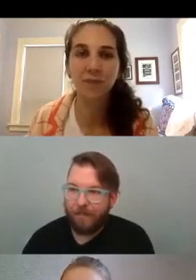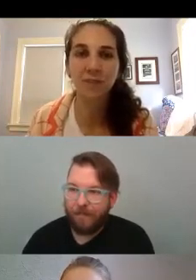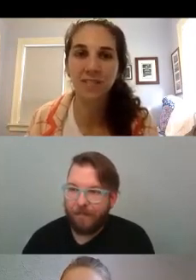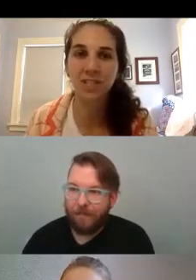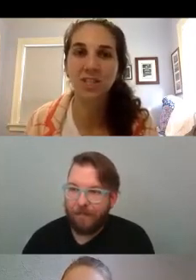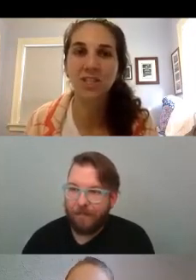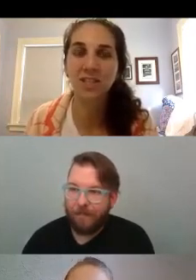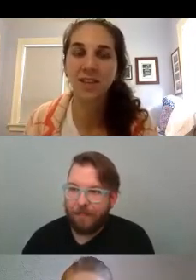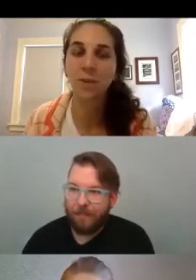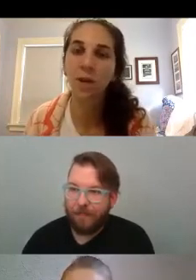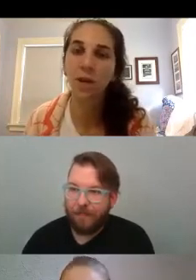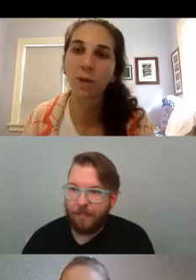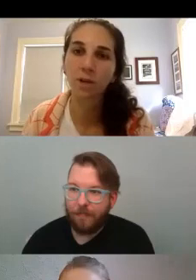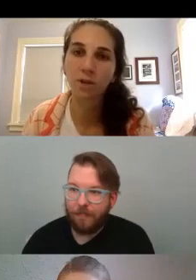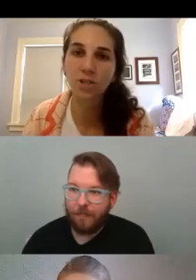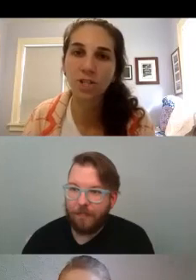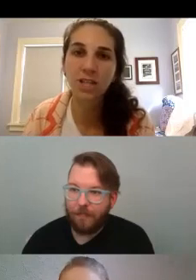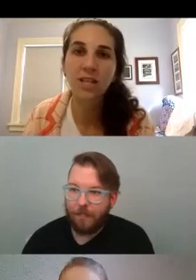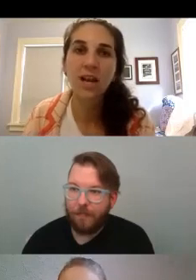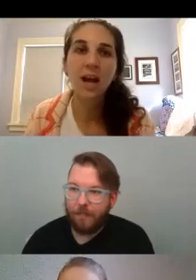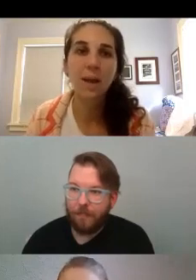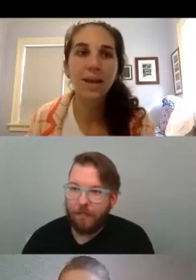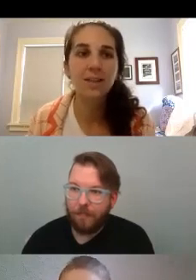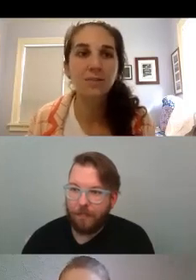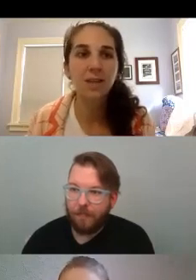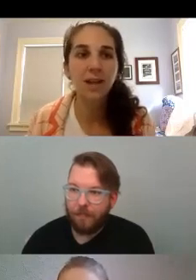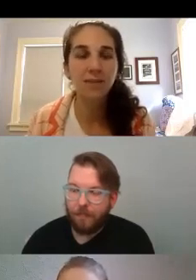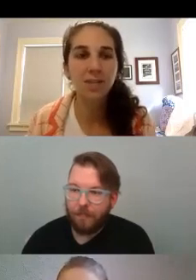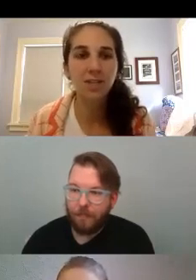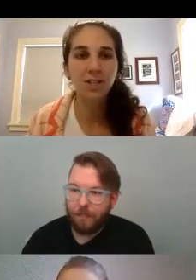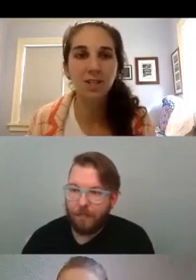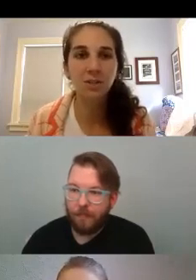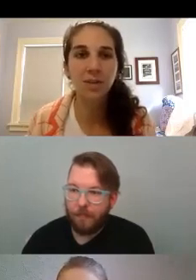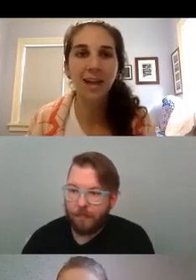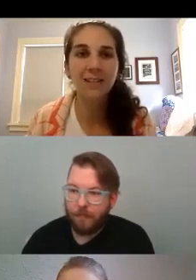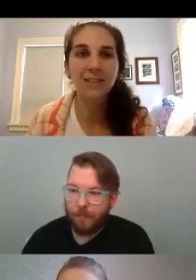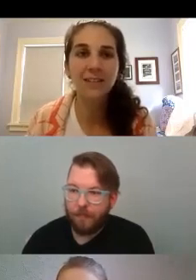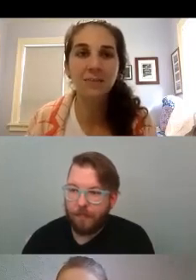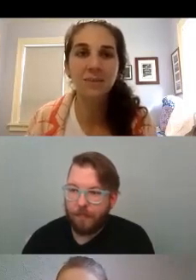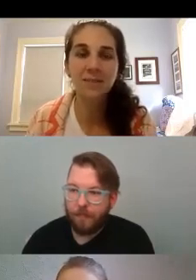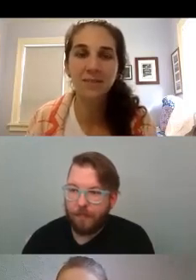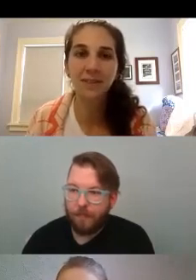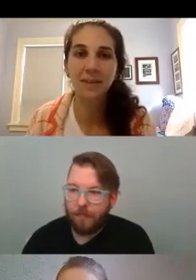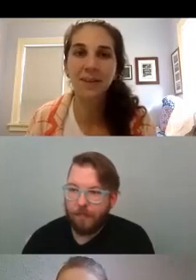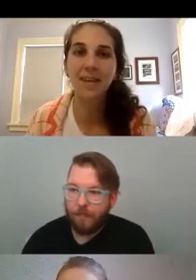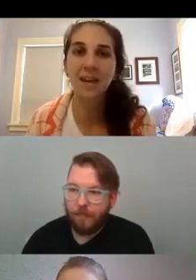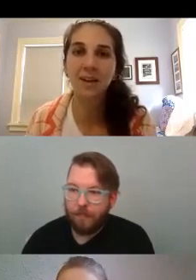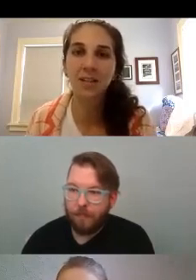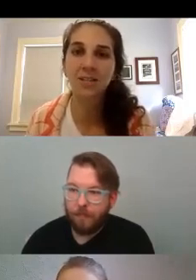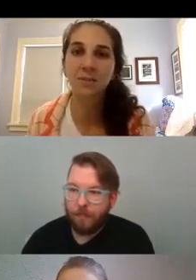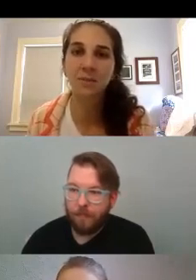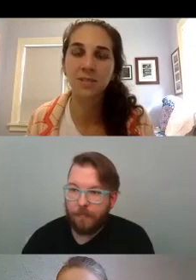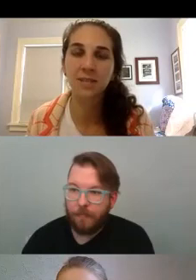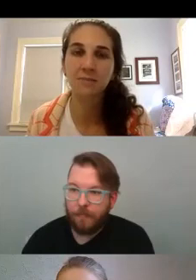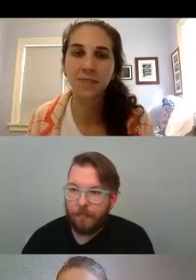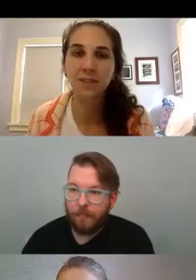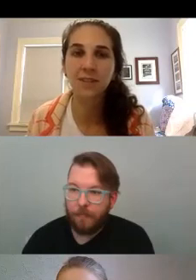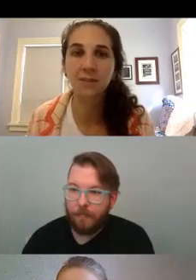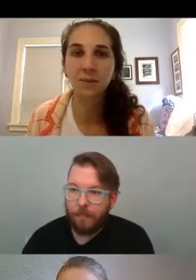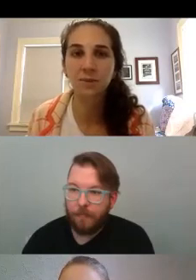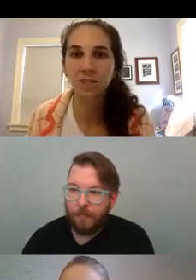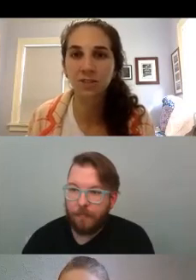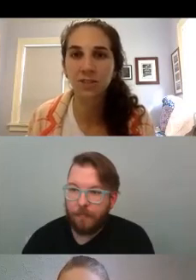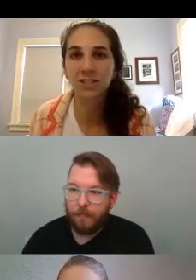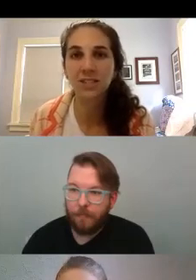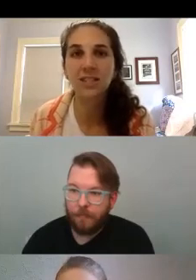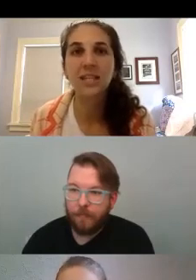group conversations and then one-on-one coaching. As we had mentioned, we asked them specifically about the areas of the museum field that they were